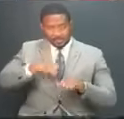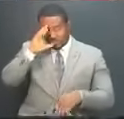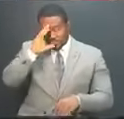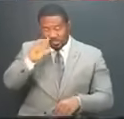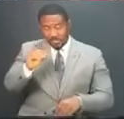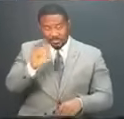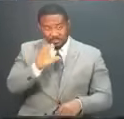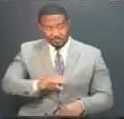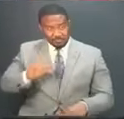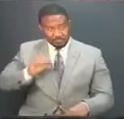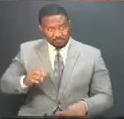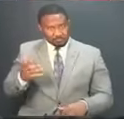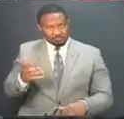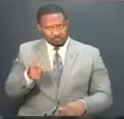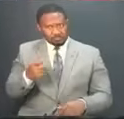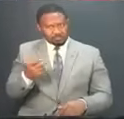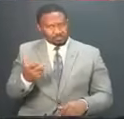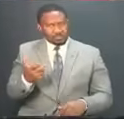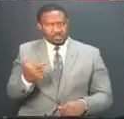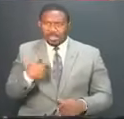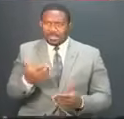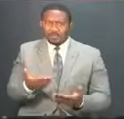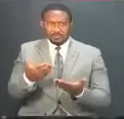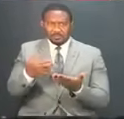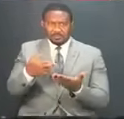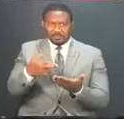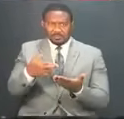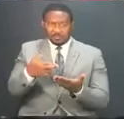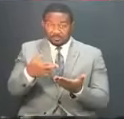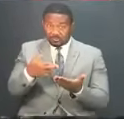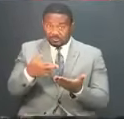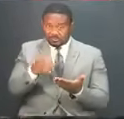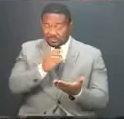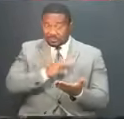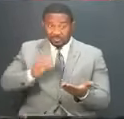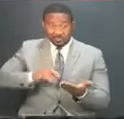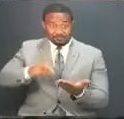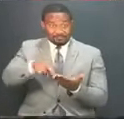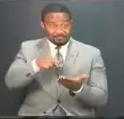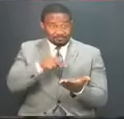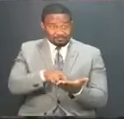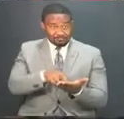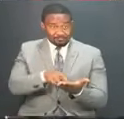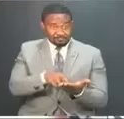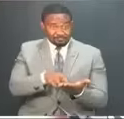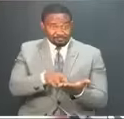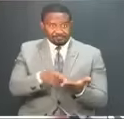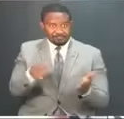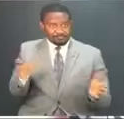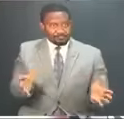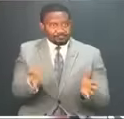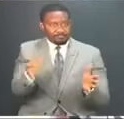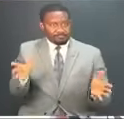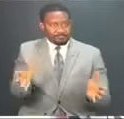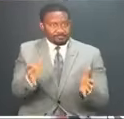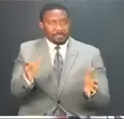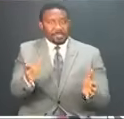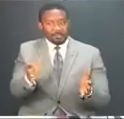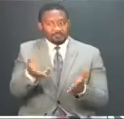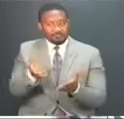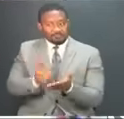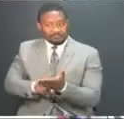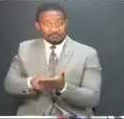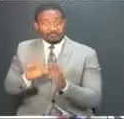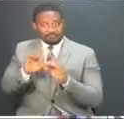doing so, I present the committee's report, and I urge the